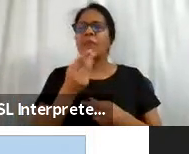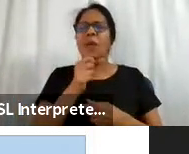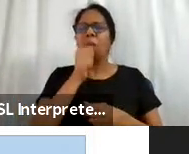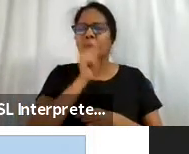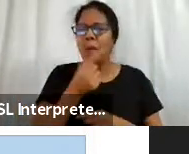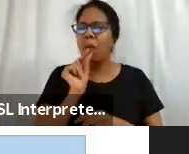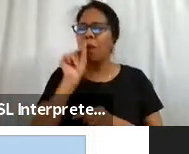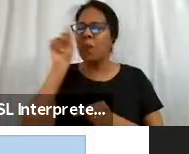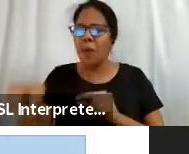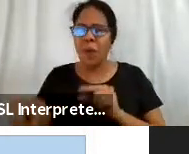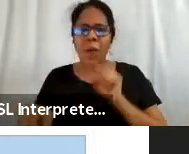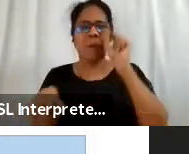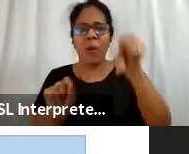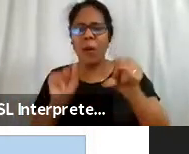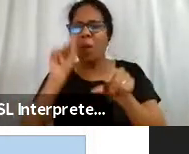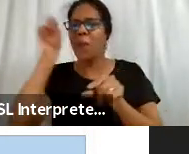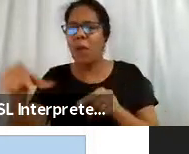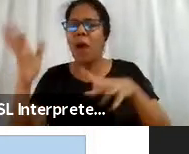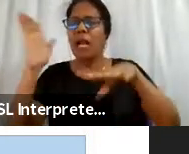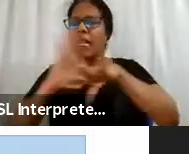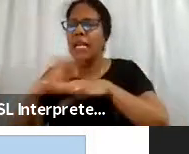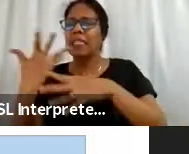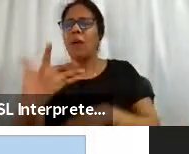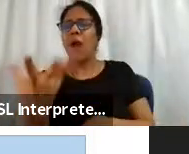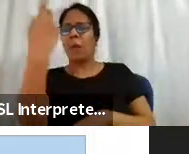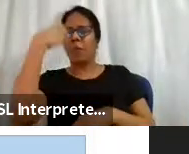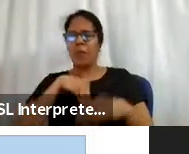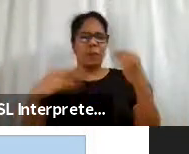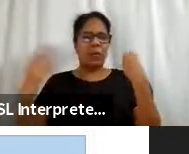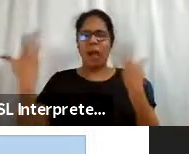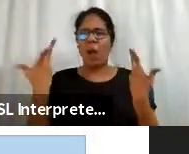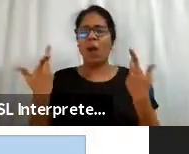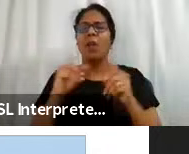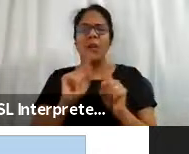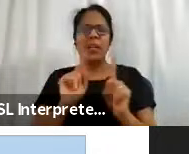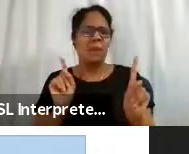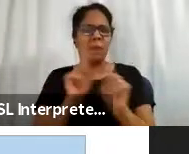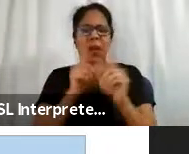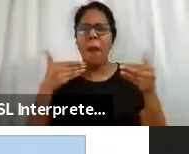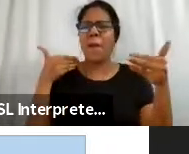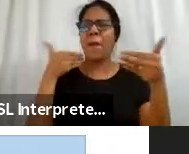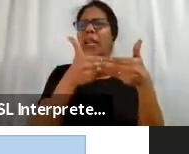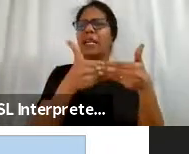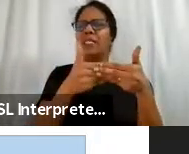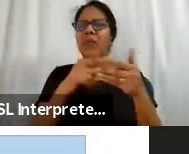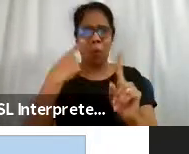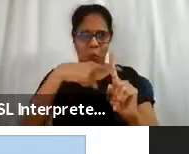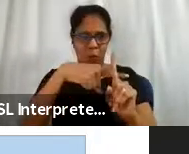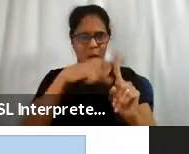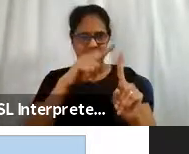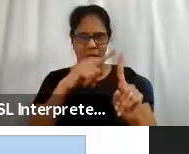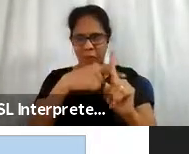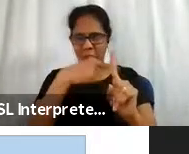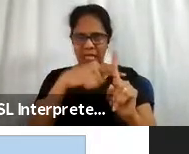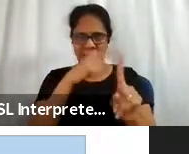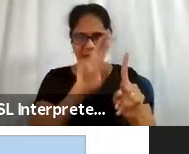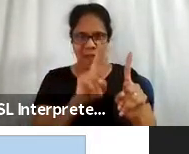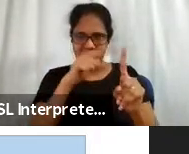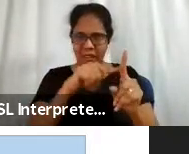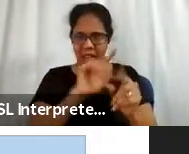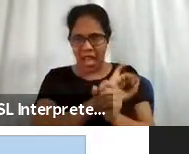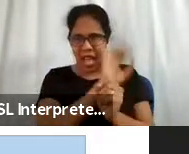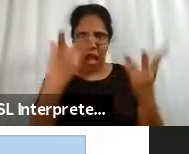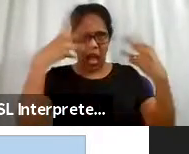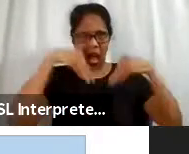patient, or a person who's been in the same closed environment with a positive patient, face to face and